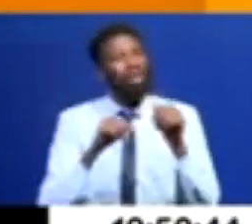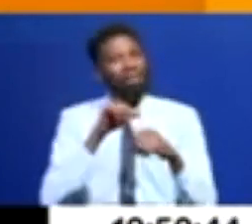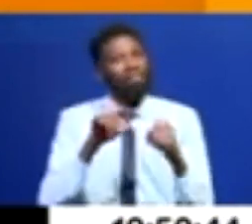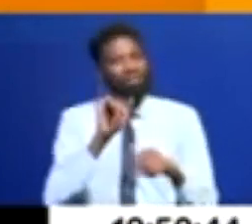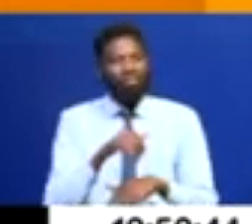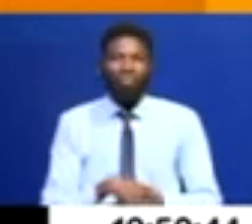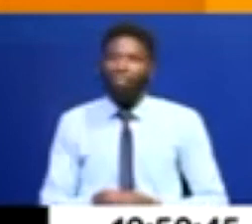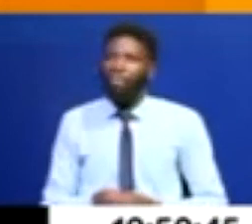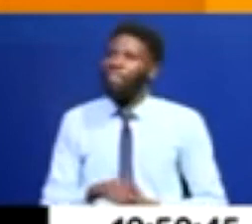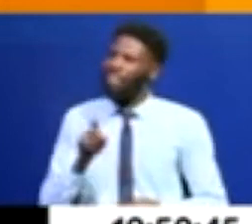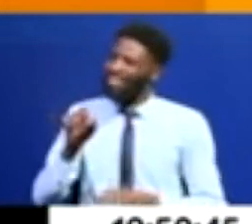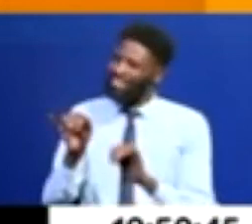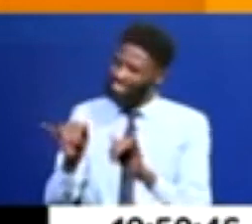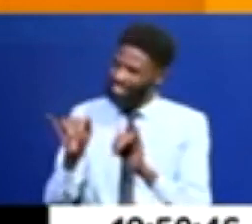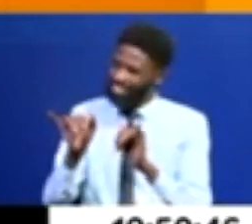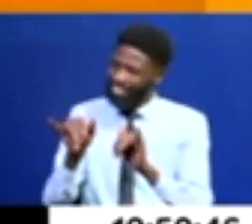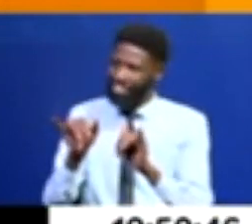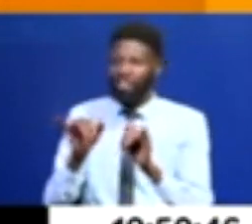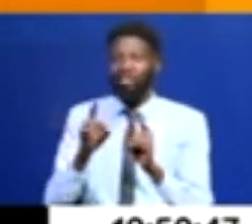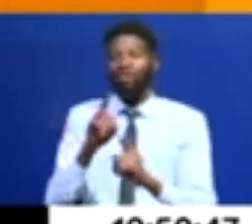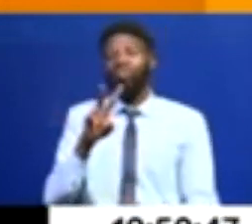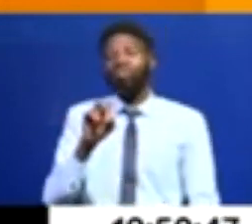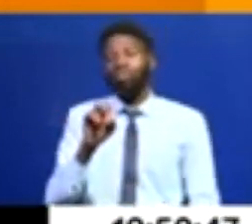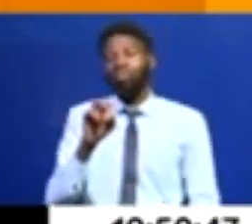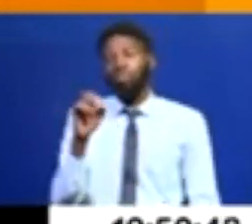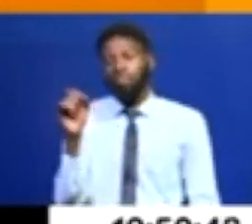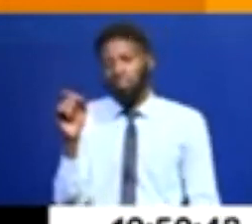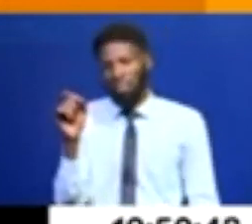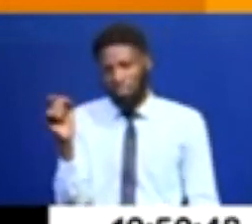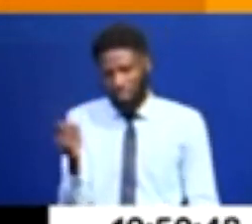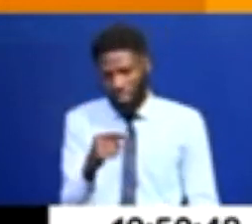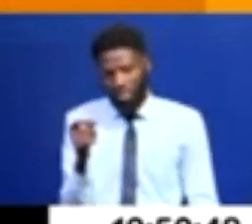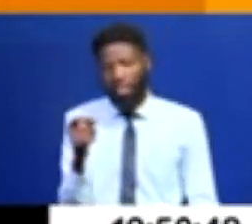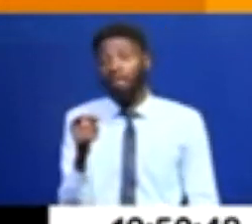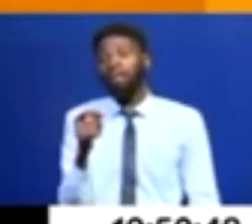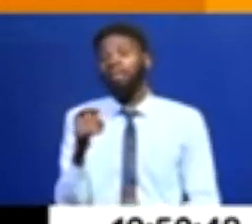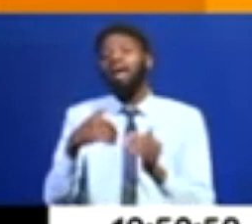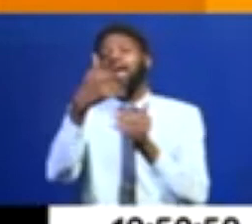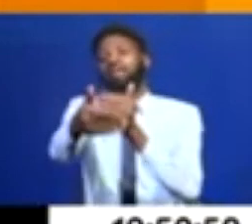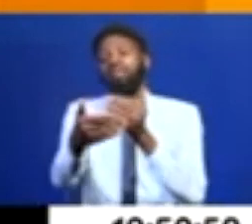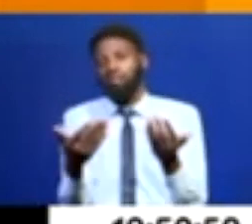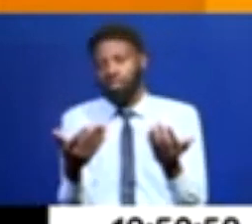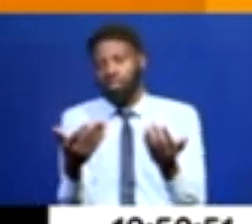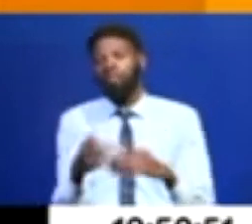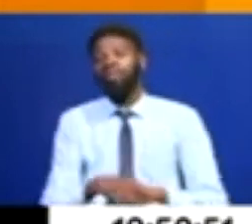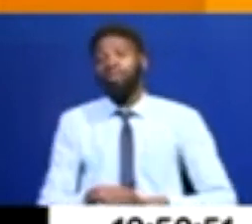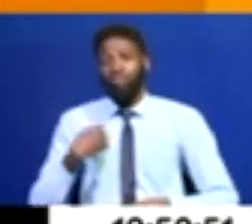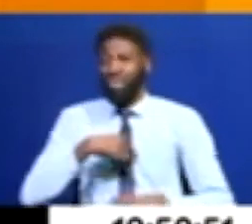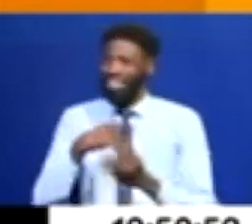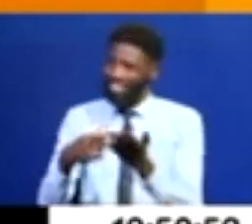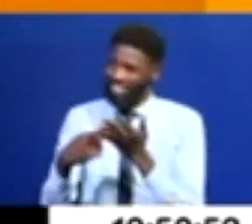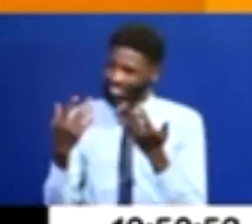remain the 20th month of the following month. Of the following the way month. It has been. Mm-hmm. Yeah, it is something we have discussed, and mm-hmm.